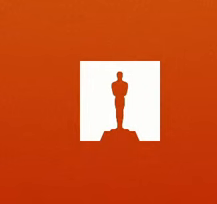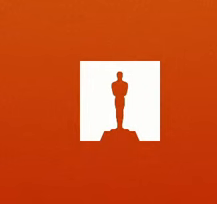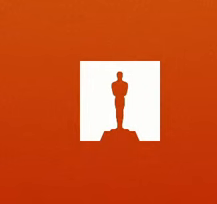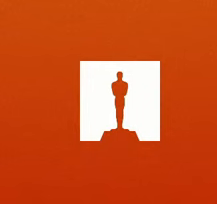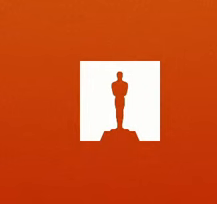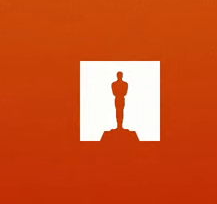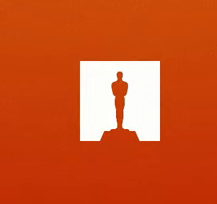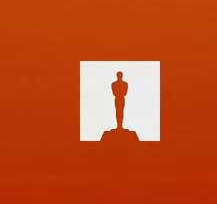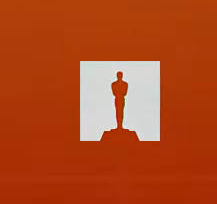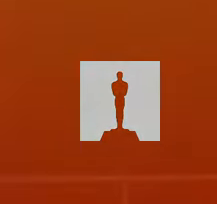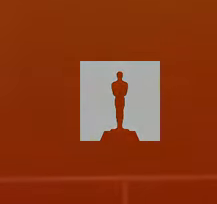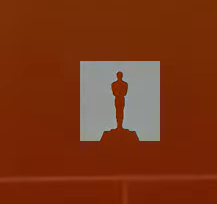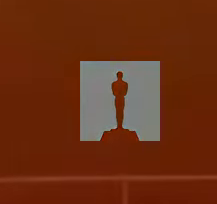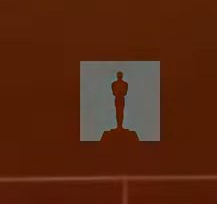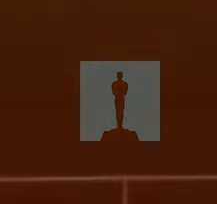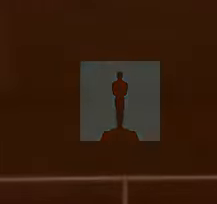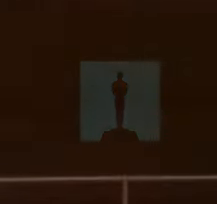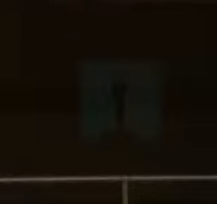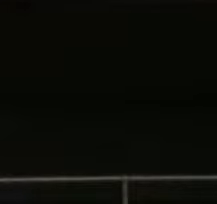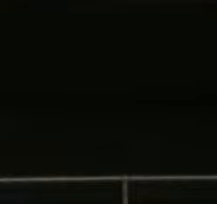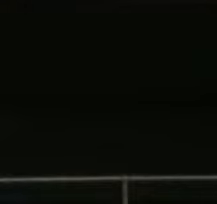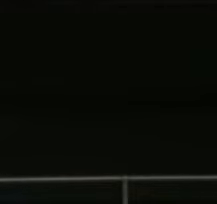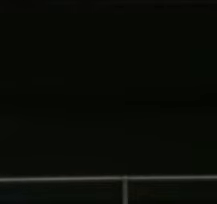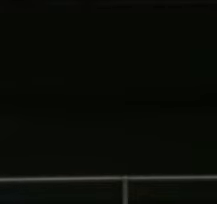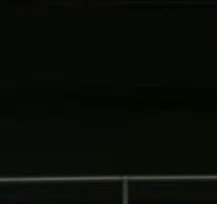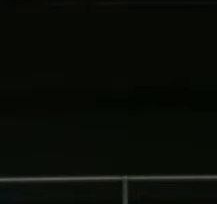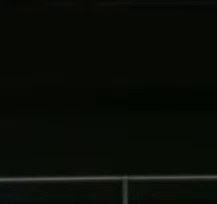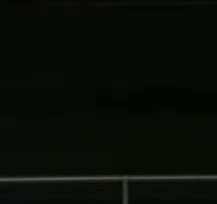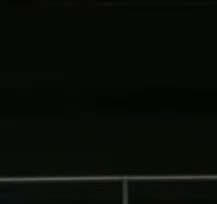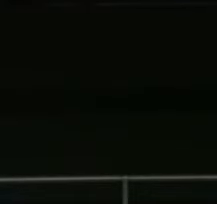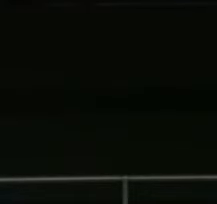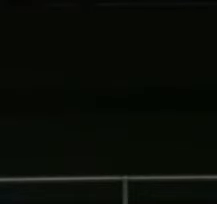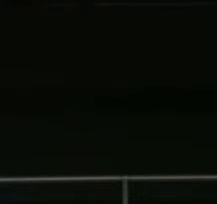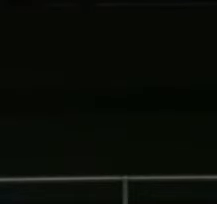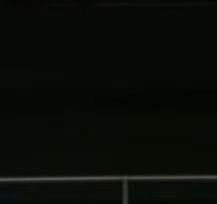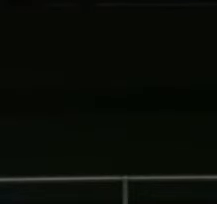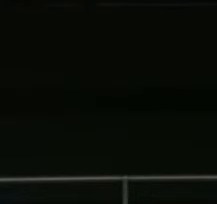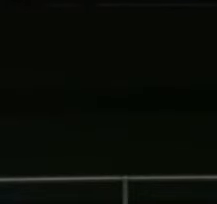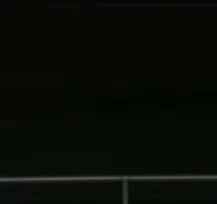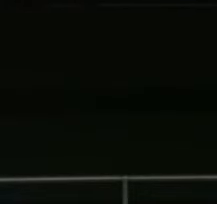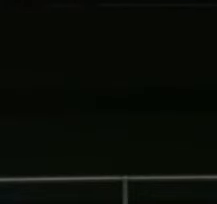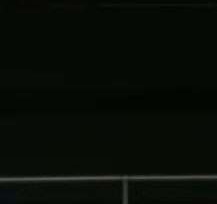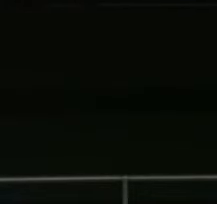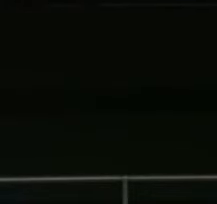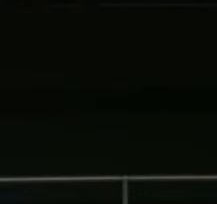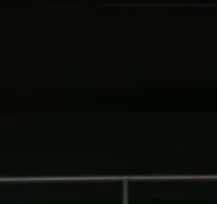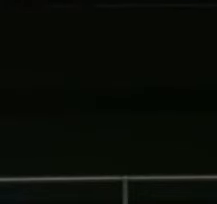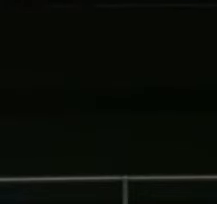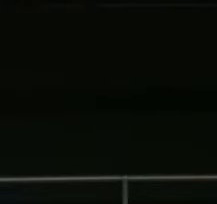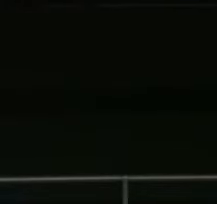Please welcome to the stage the nominee from To Kill a Tiger, director Nisha Pahuja.